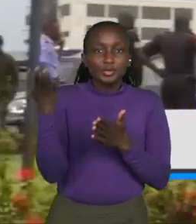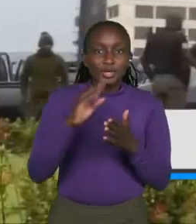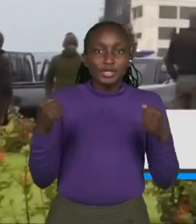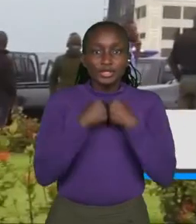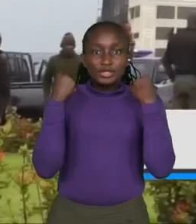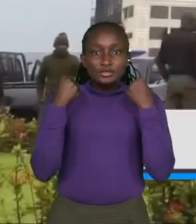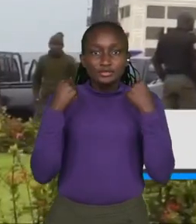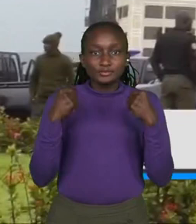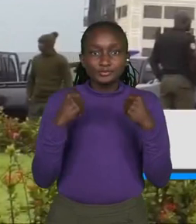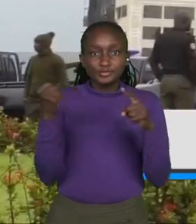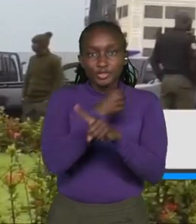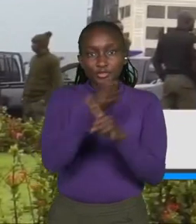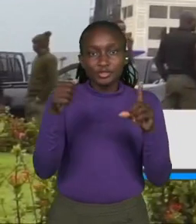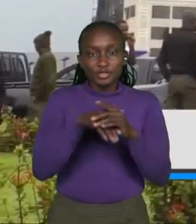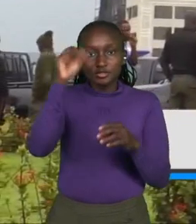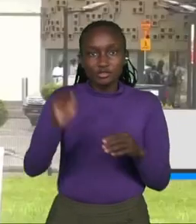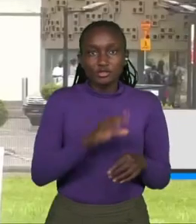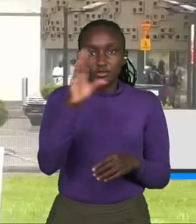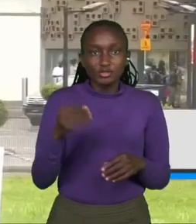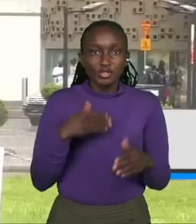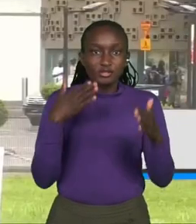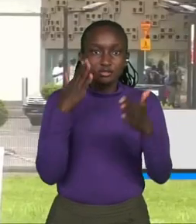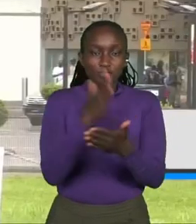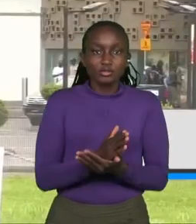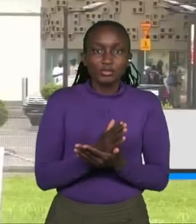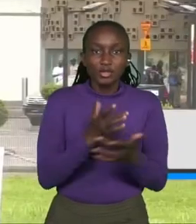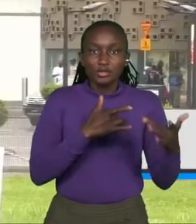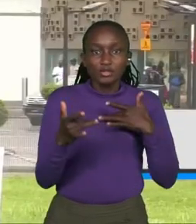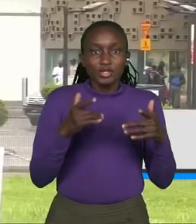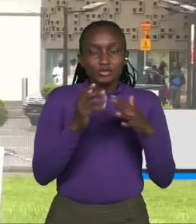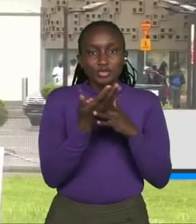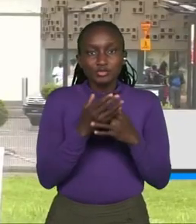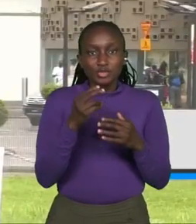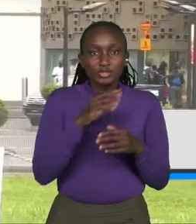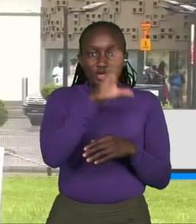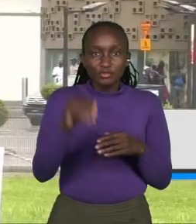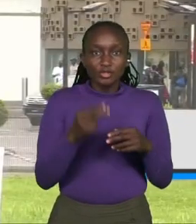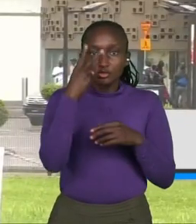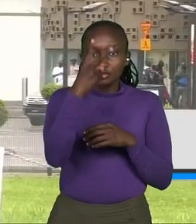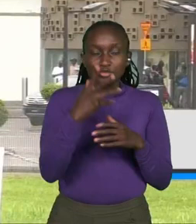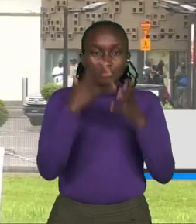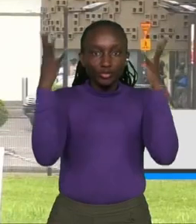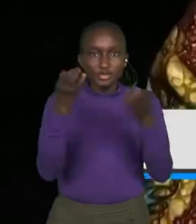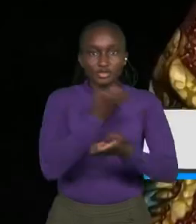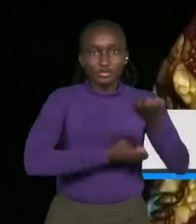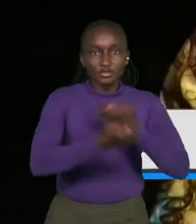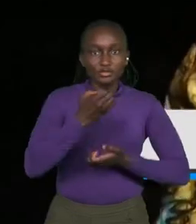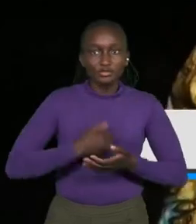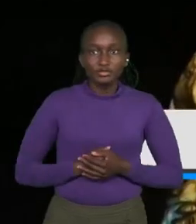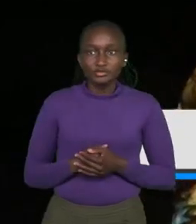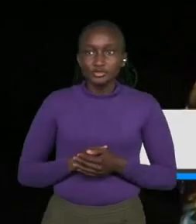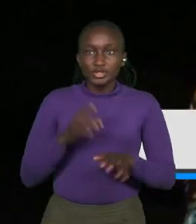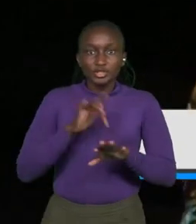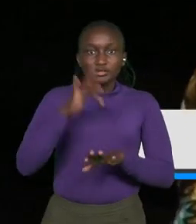The violence in South Africa has stoked concerns about relations between Africa's two biggest economies. They